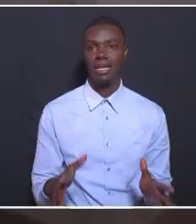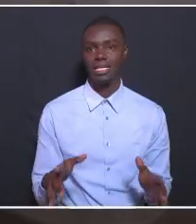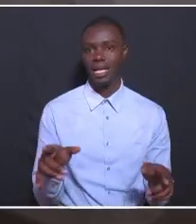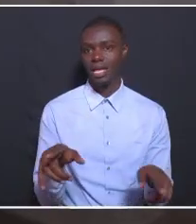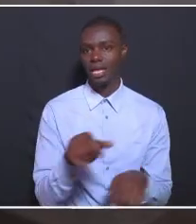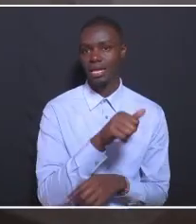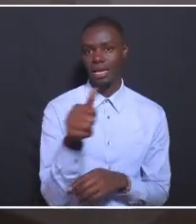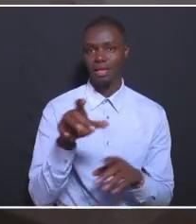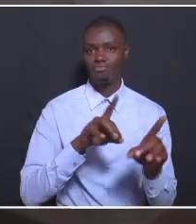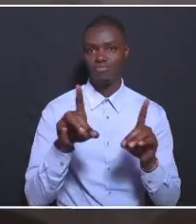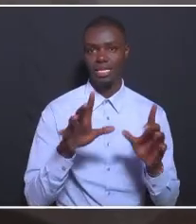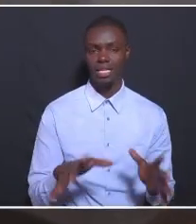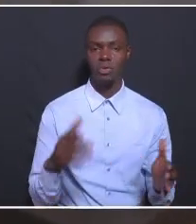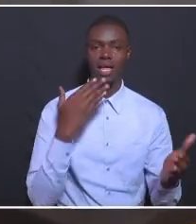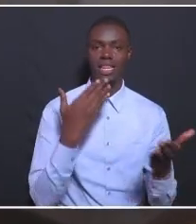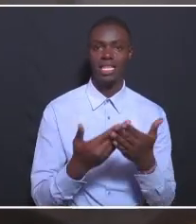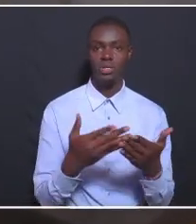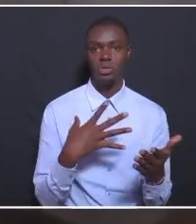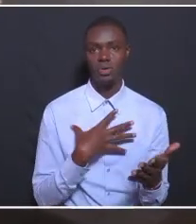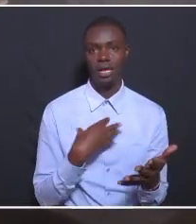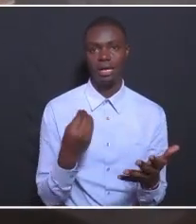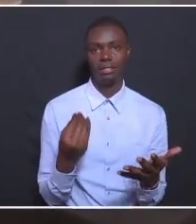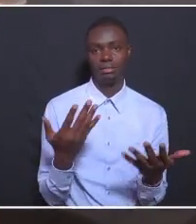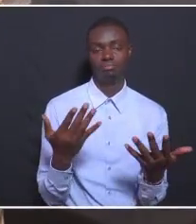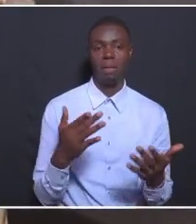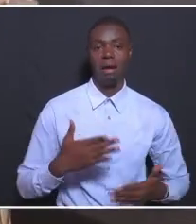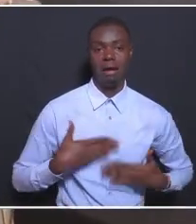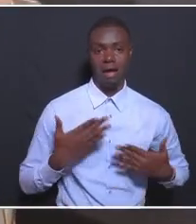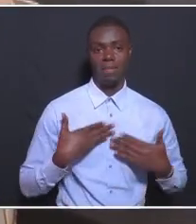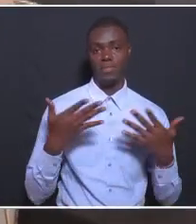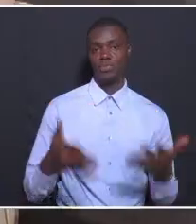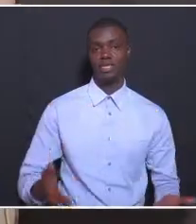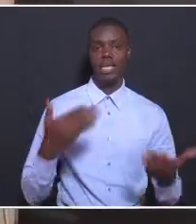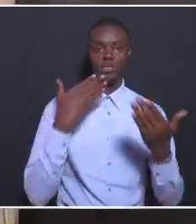film. So thank you, and it's a pleasure to be here. Thank you so much.